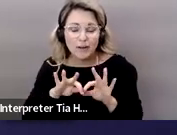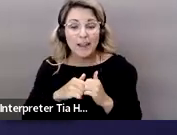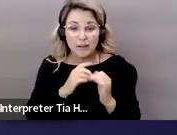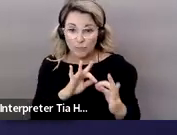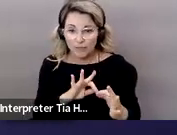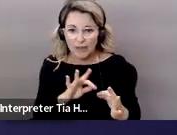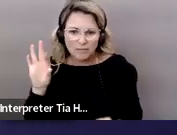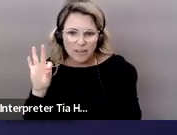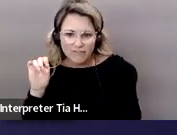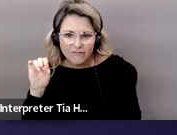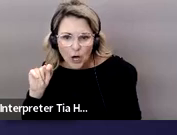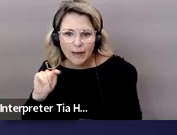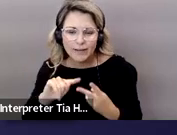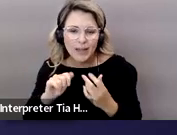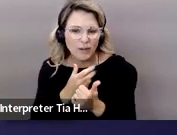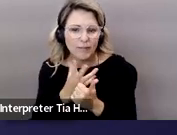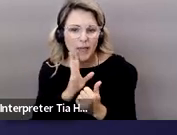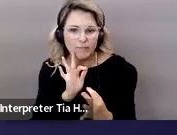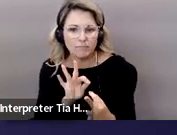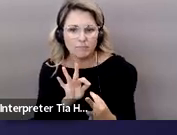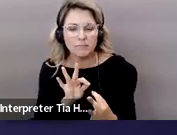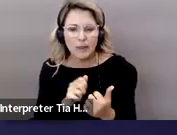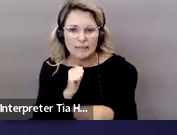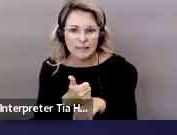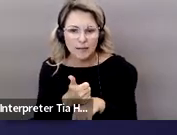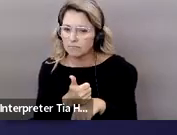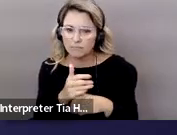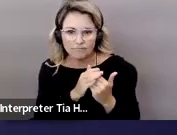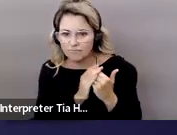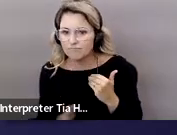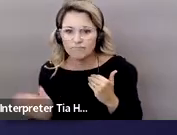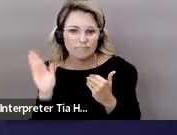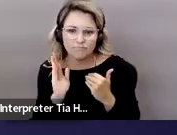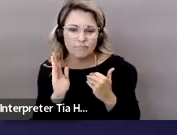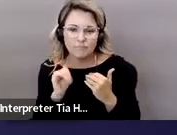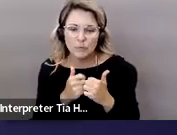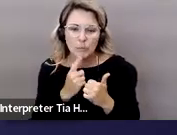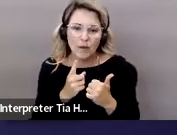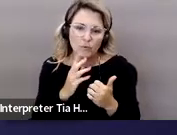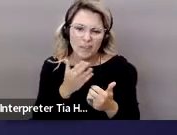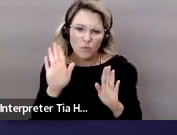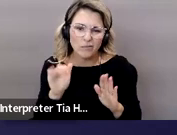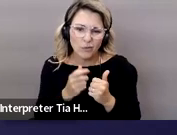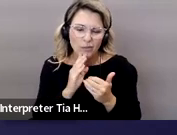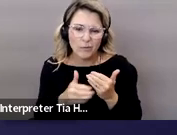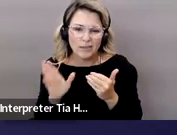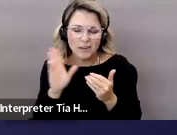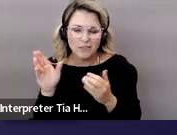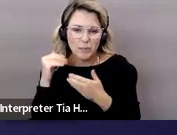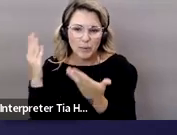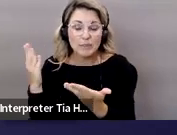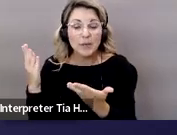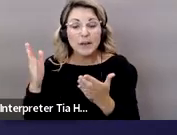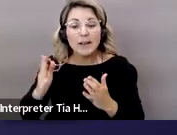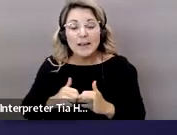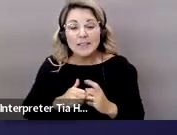just setting the tone for the rest of the proposal. And so it is important to remember that. And I like what Dr.